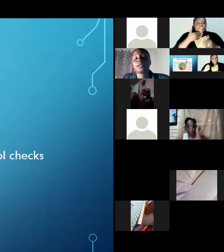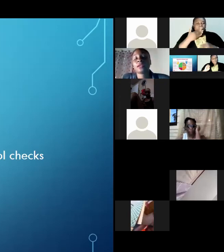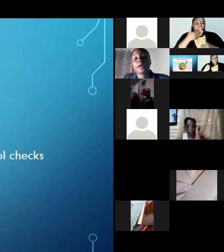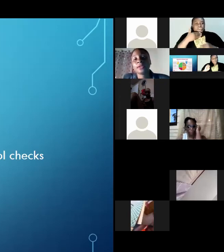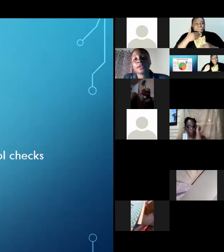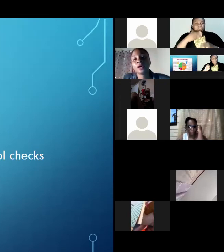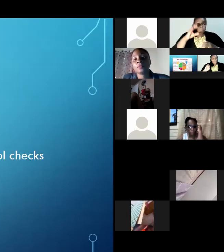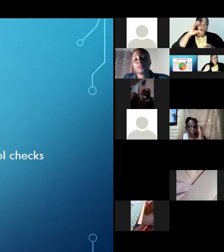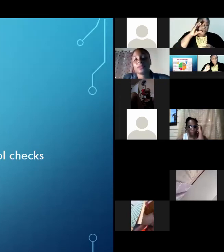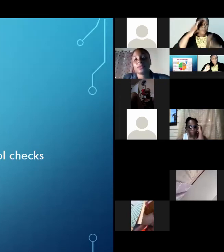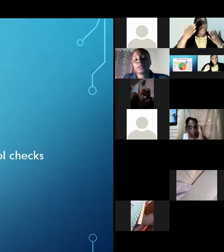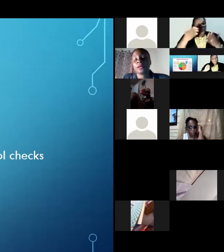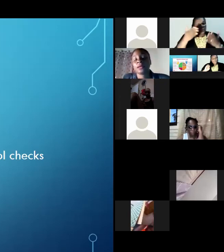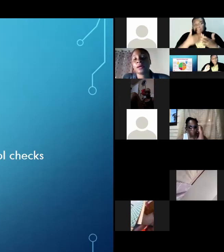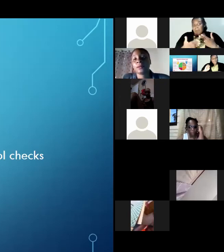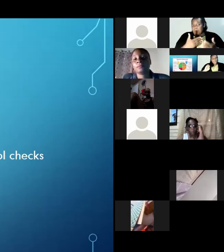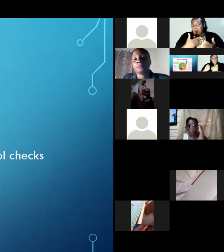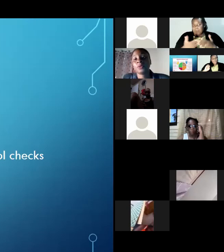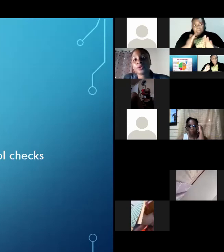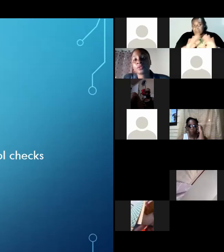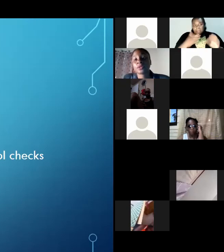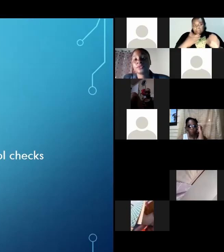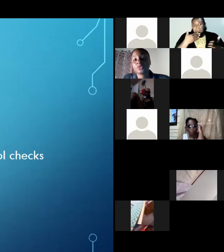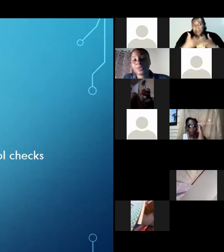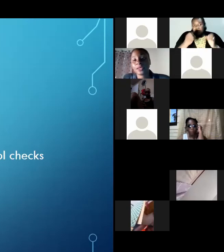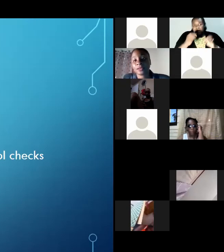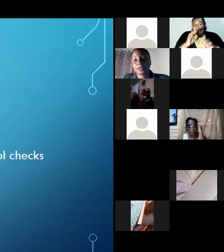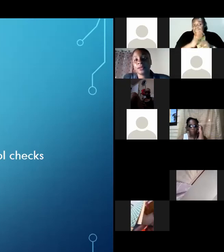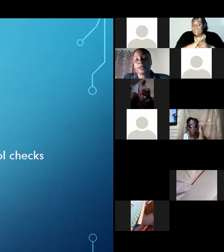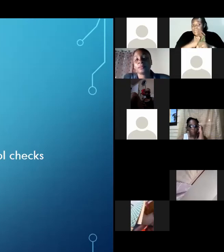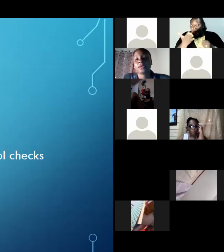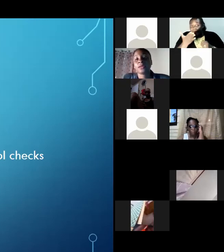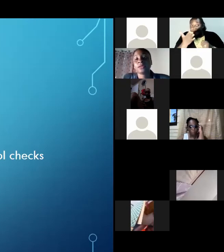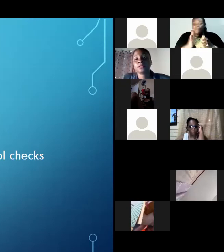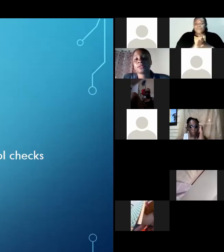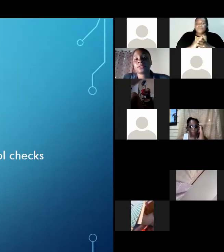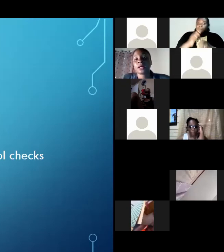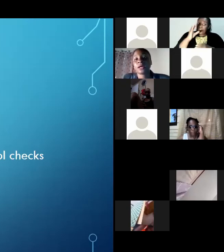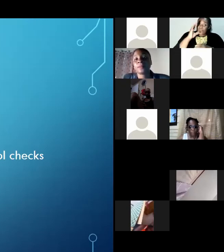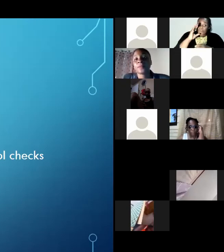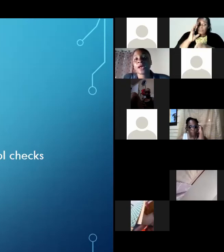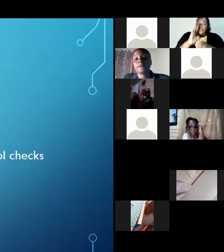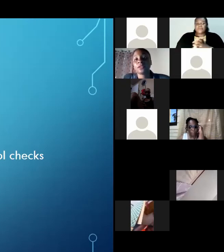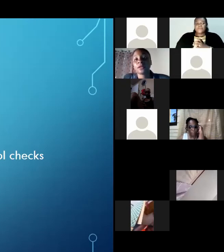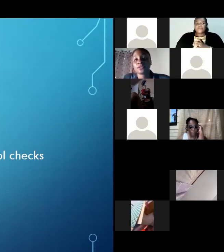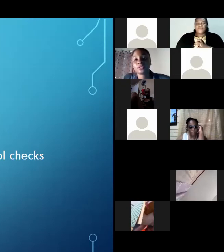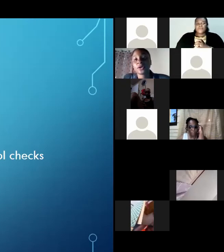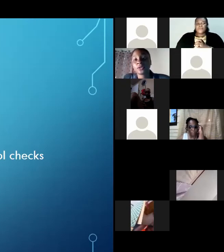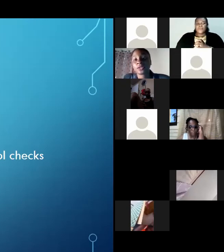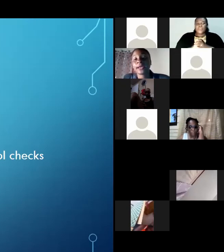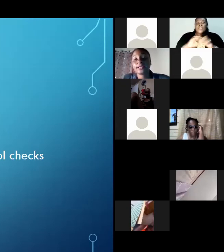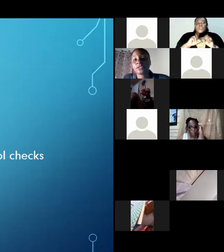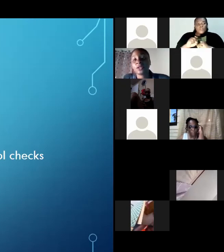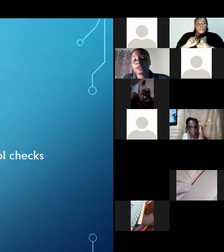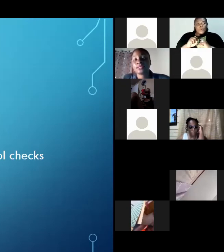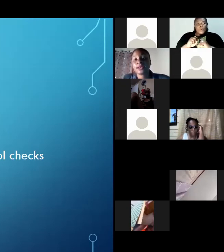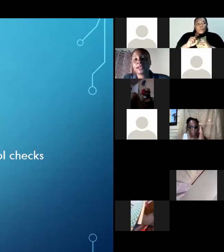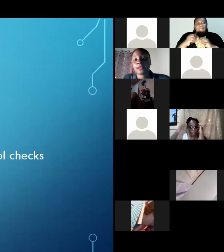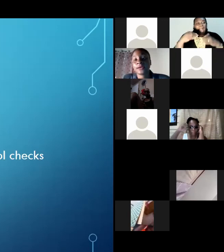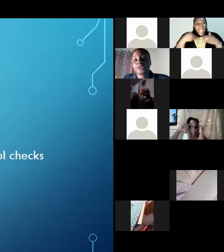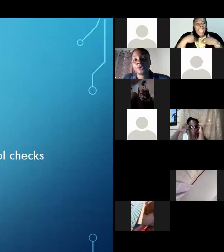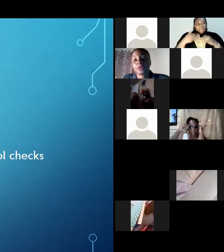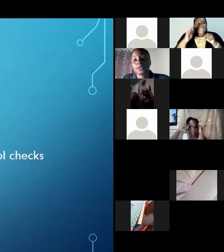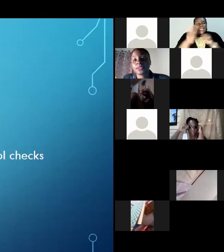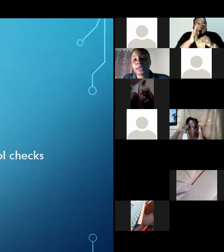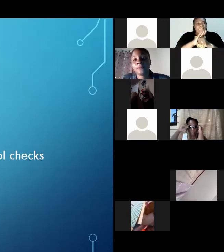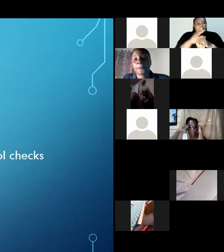might not be worth consuming it, because having a lot of salt, a high salt content and